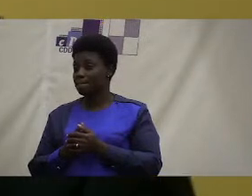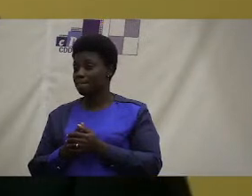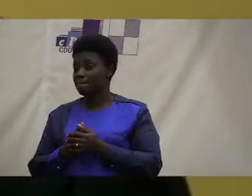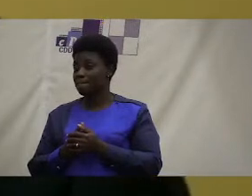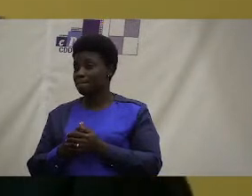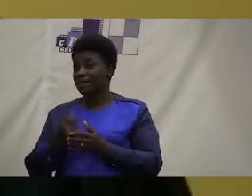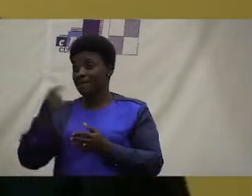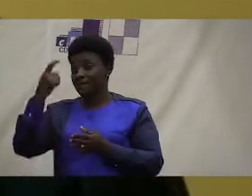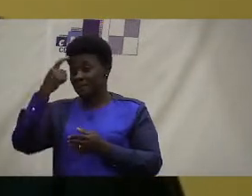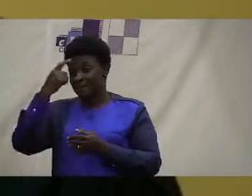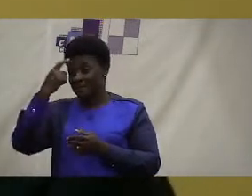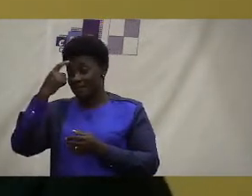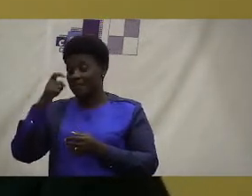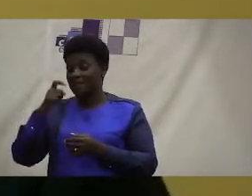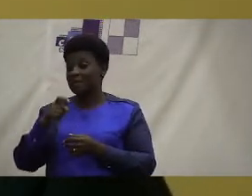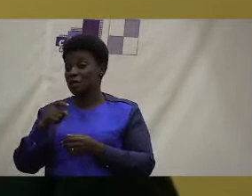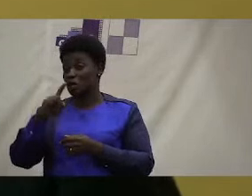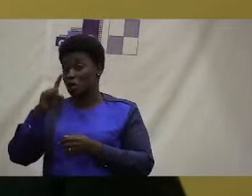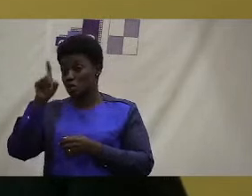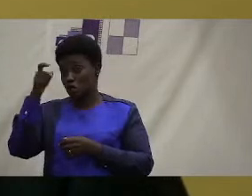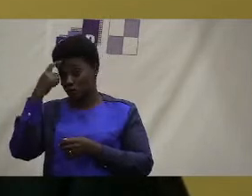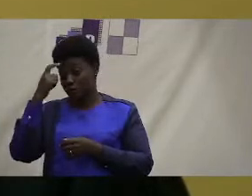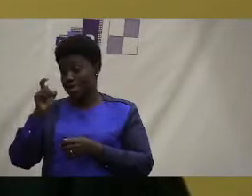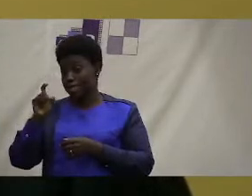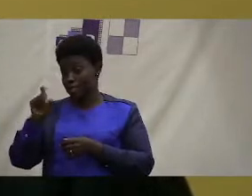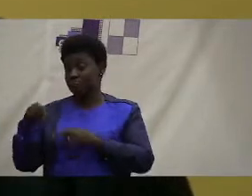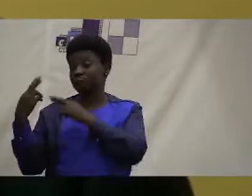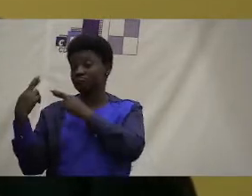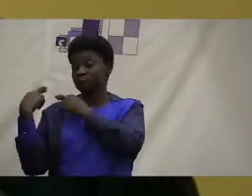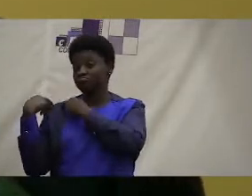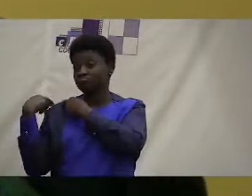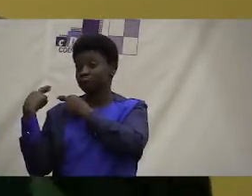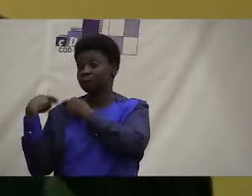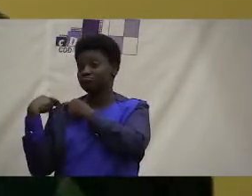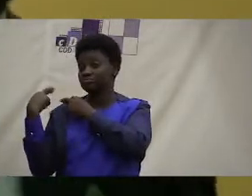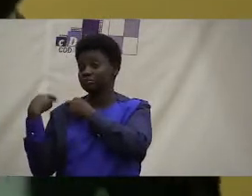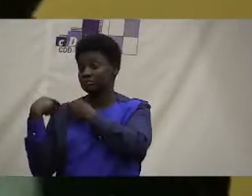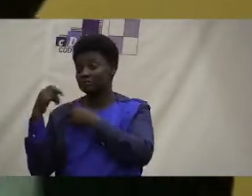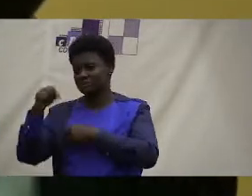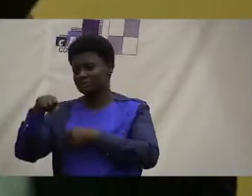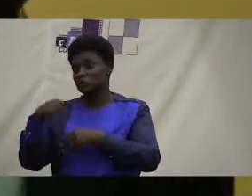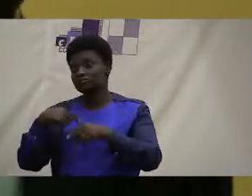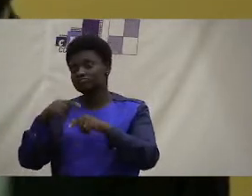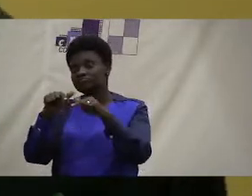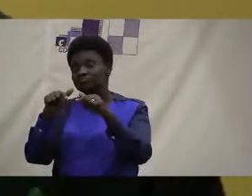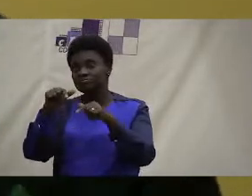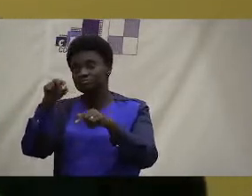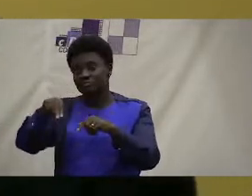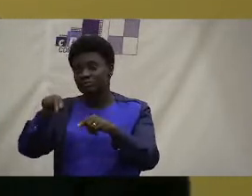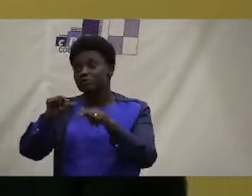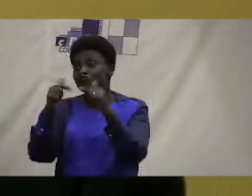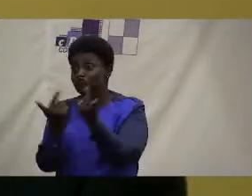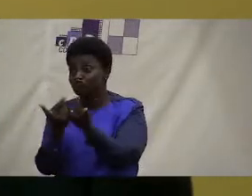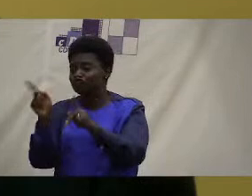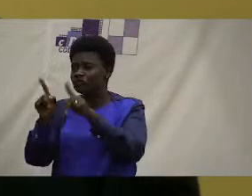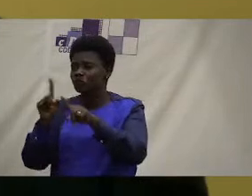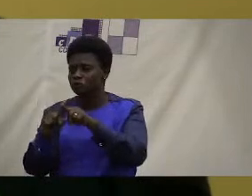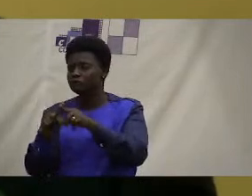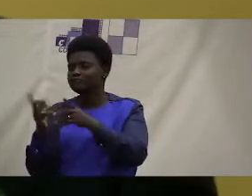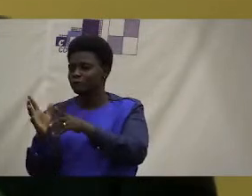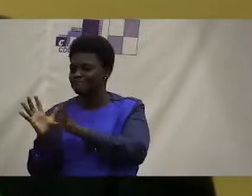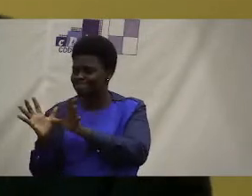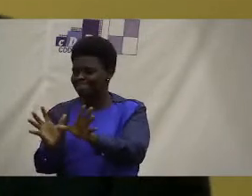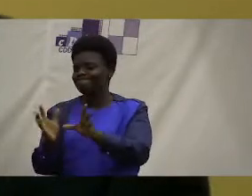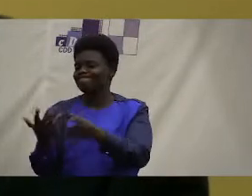governments must be held accountable. We need a group of people who will always hold government accountable.